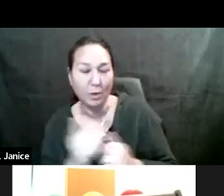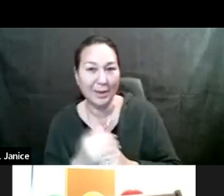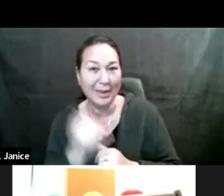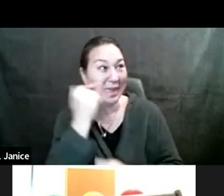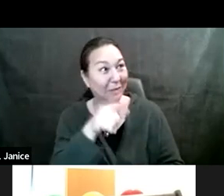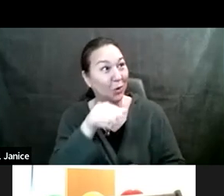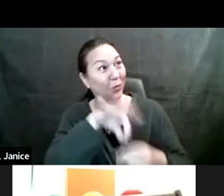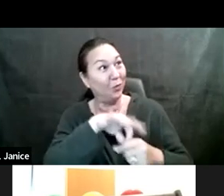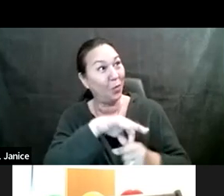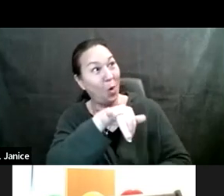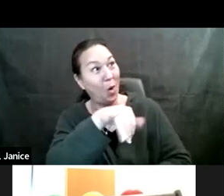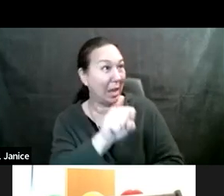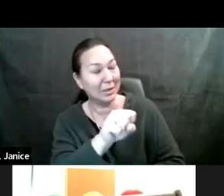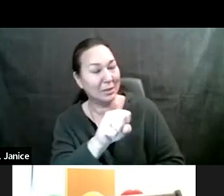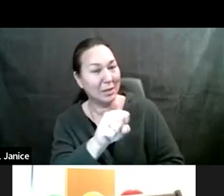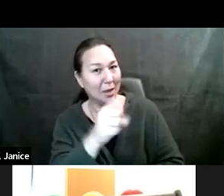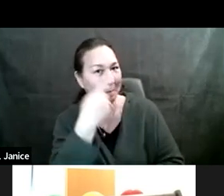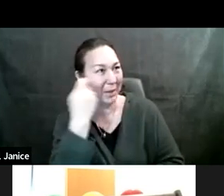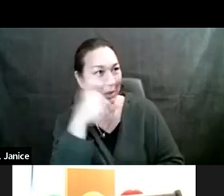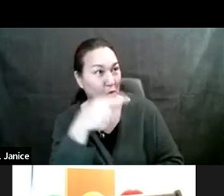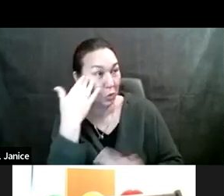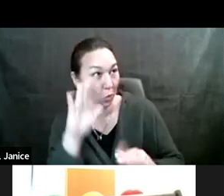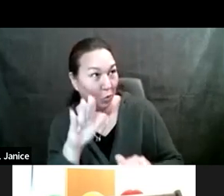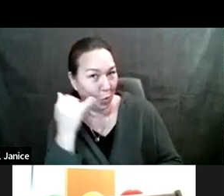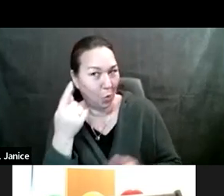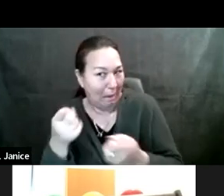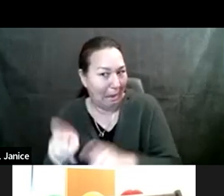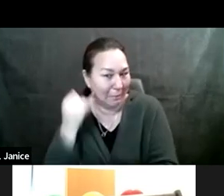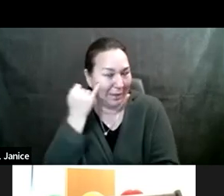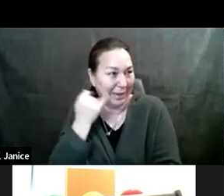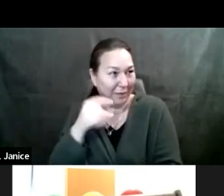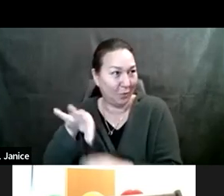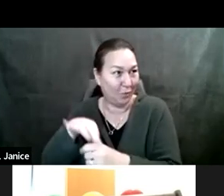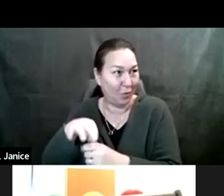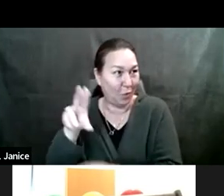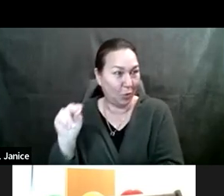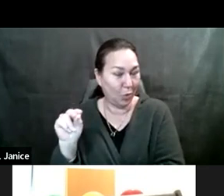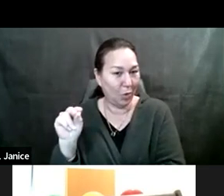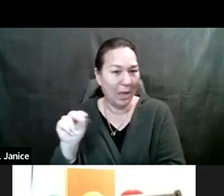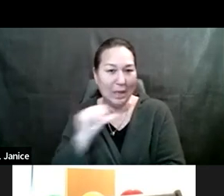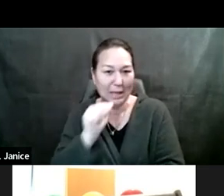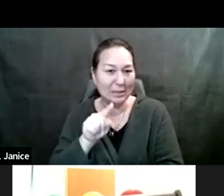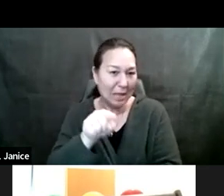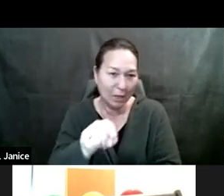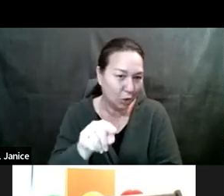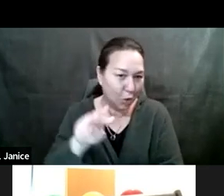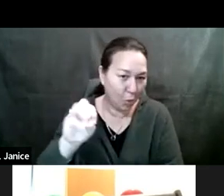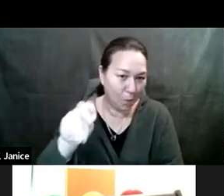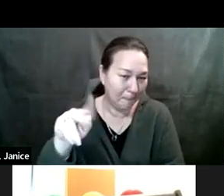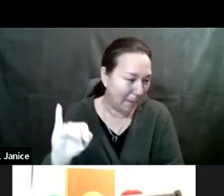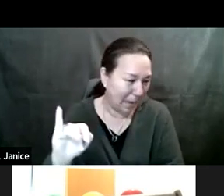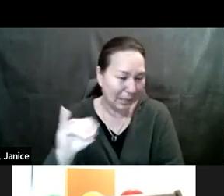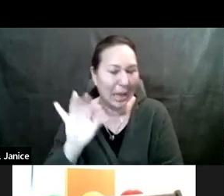Yes because you don't know what happens if you vote no and so and that's not a you problem Mackie that's probably an us problem